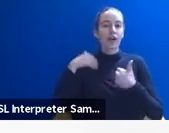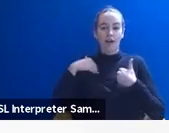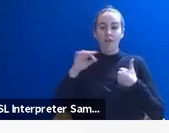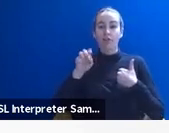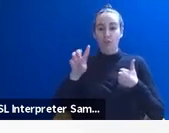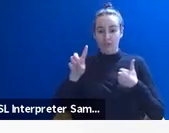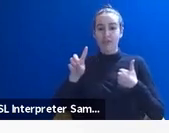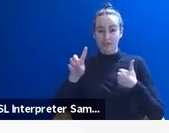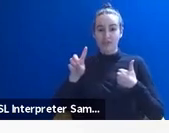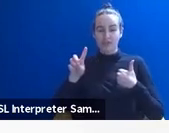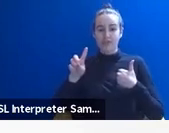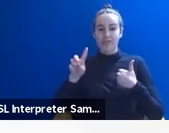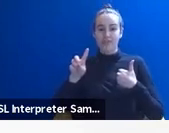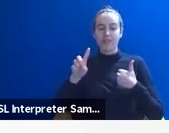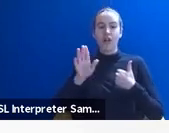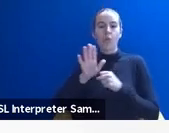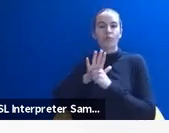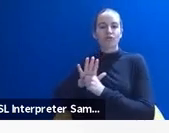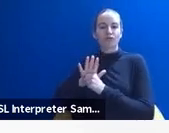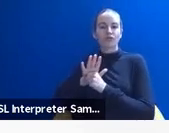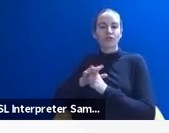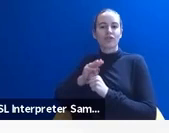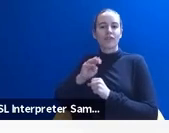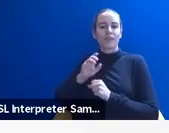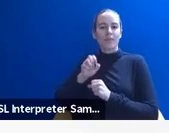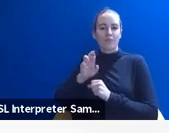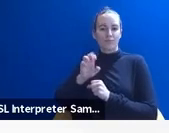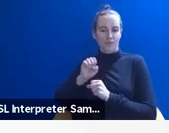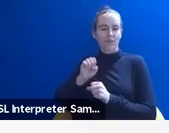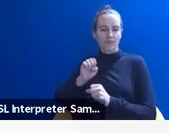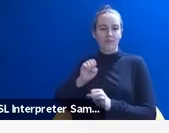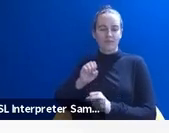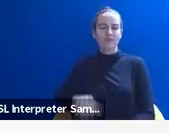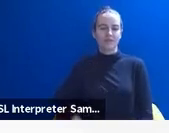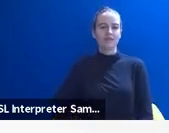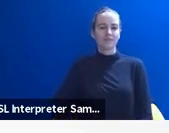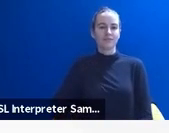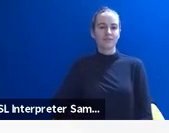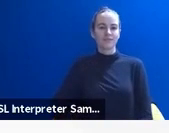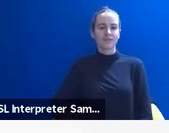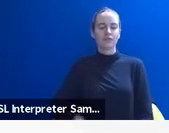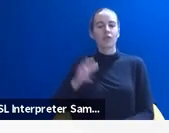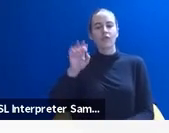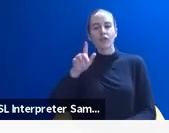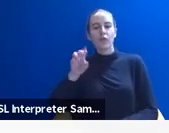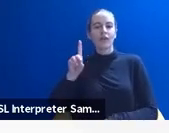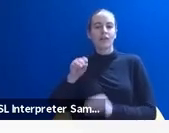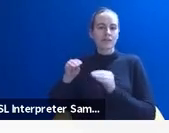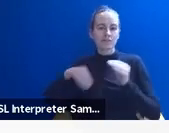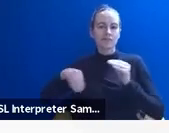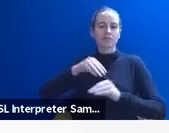and the stapes pushes on the membrane, the oval window, to move that fluid.